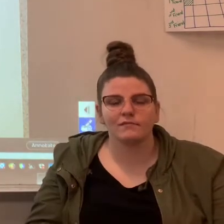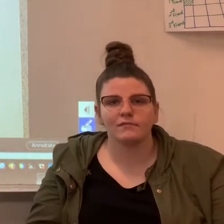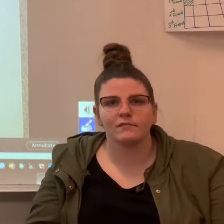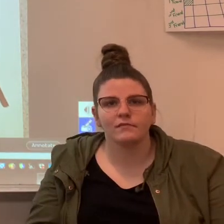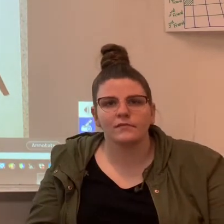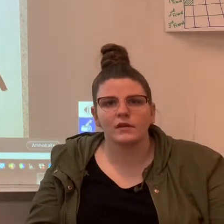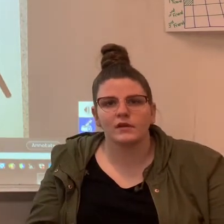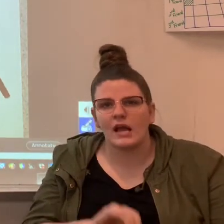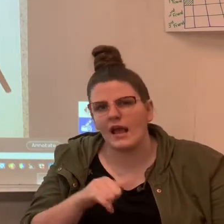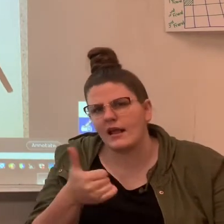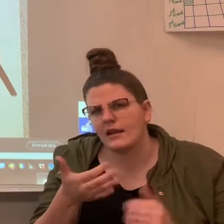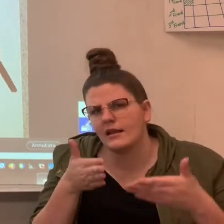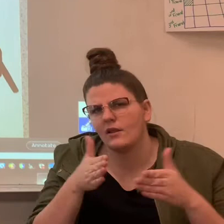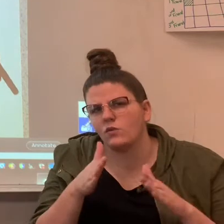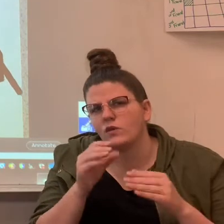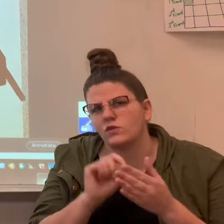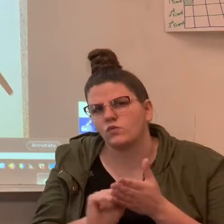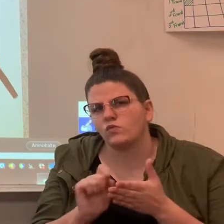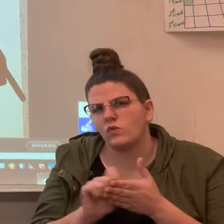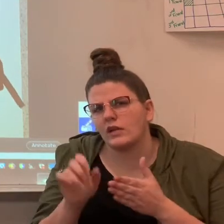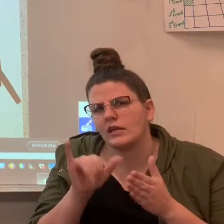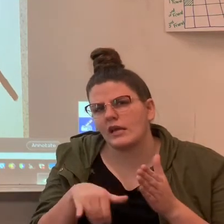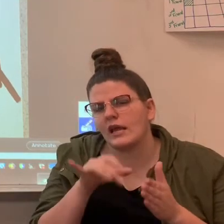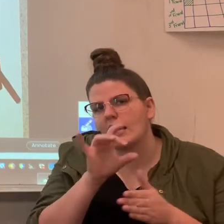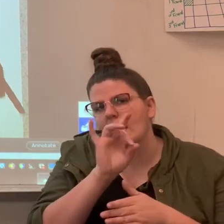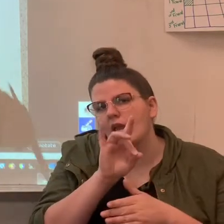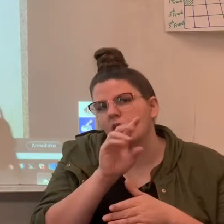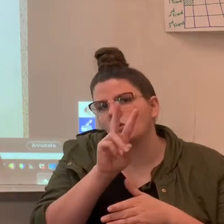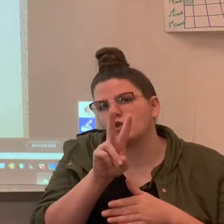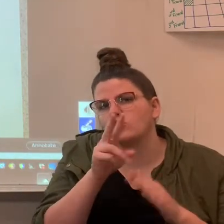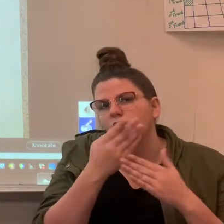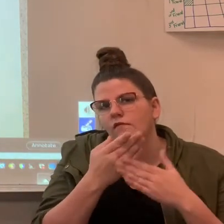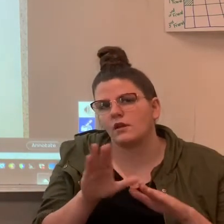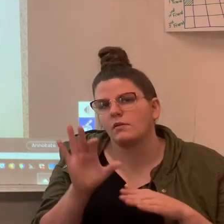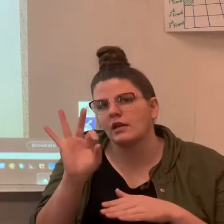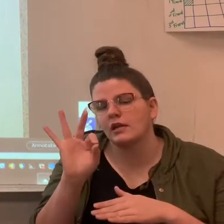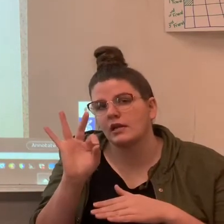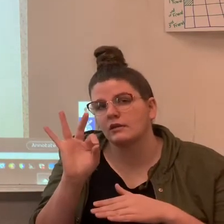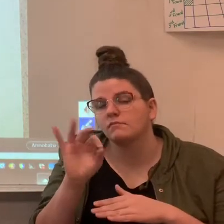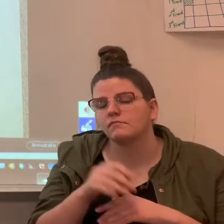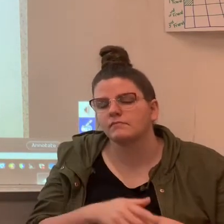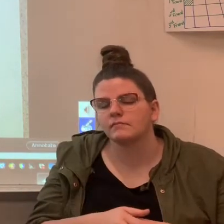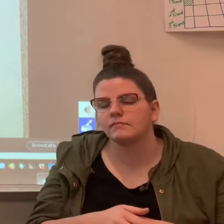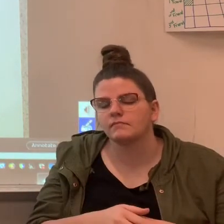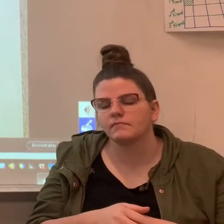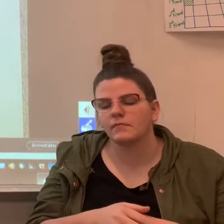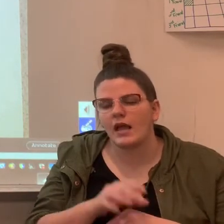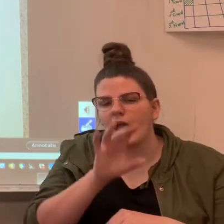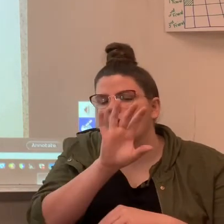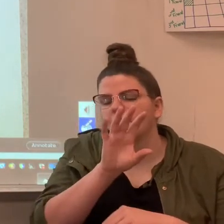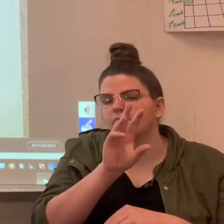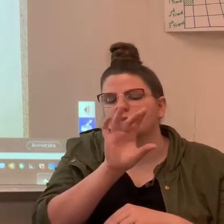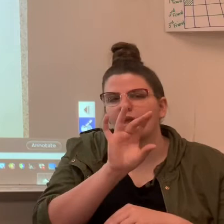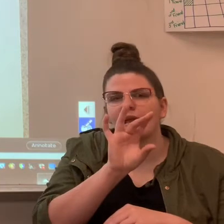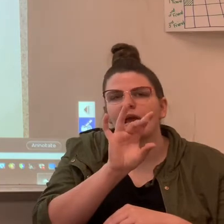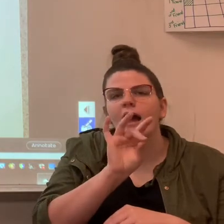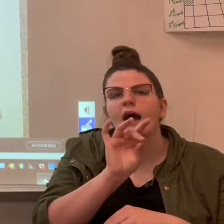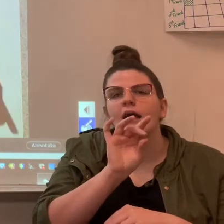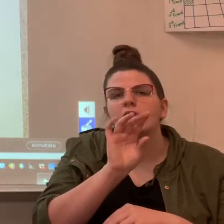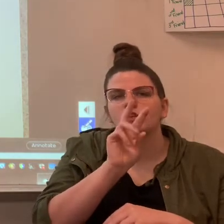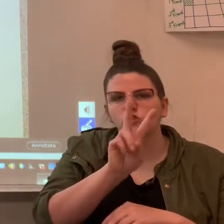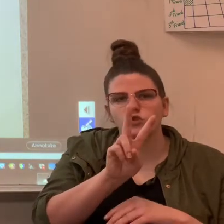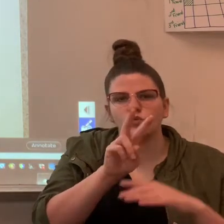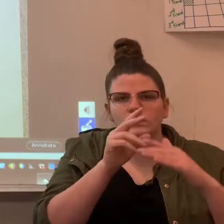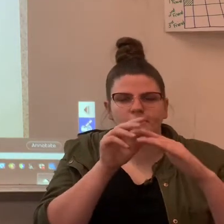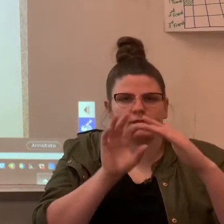Another way to write this is 82 divided by 9. If we take that and do this problem, all of these are